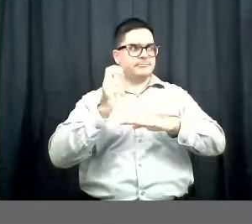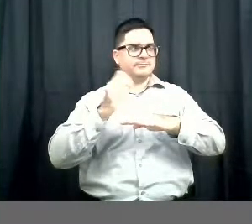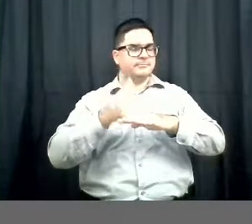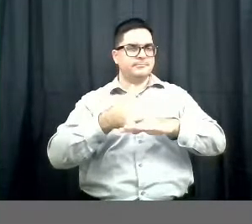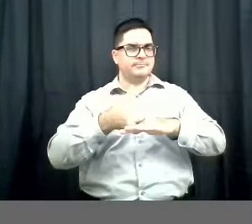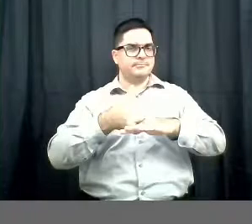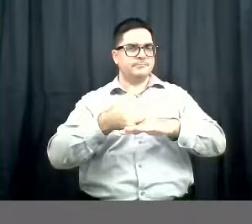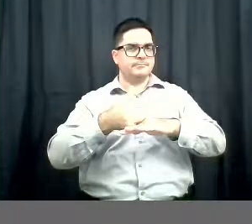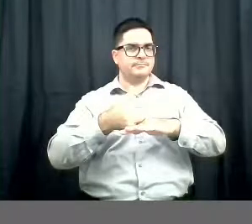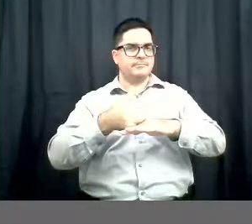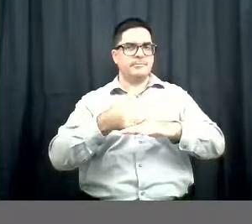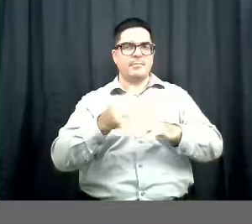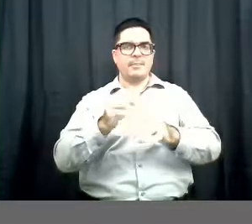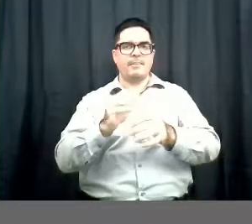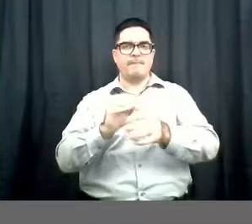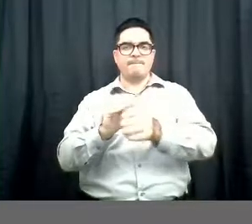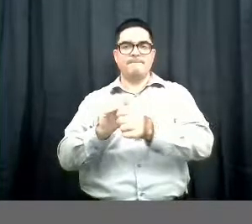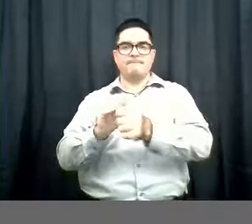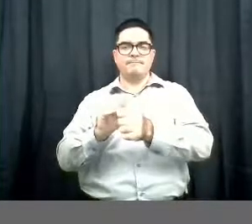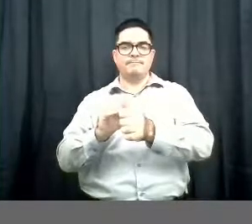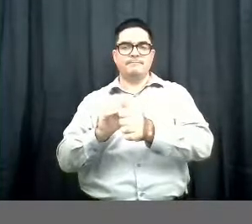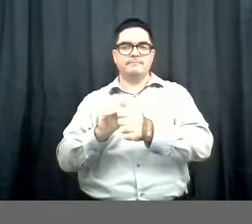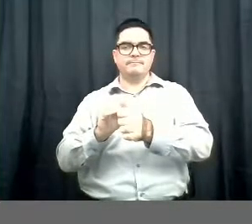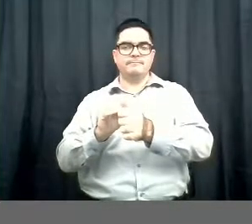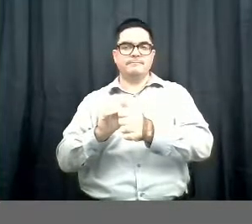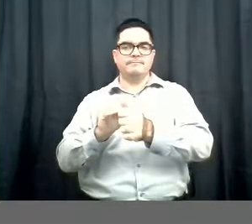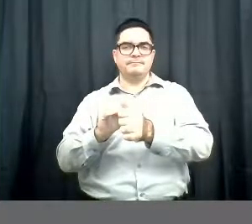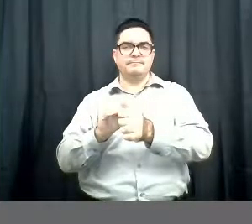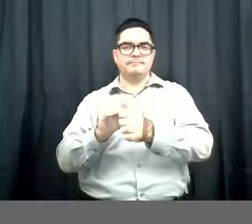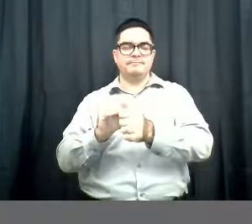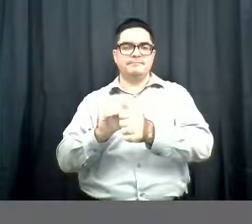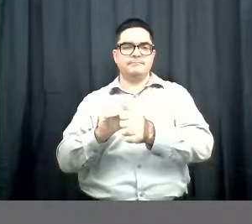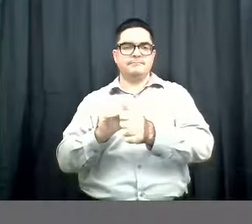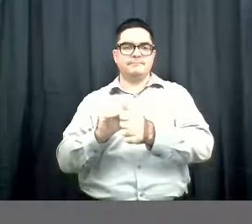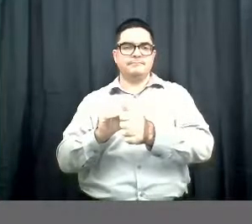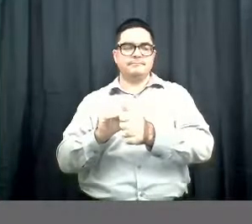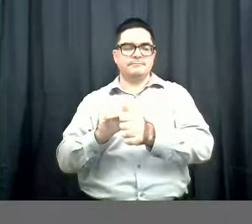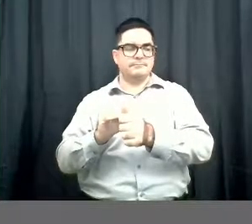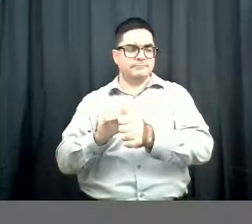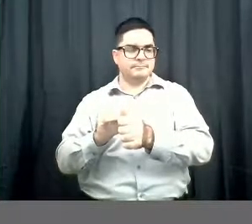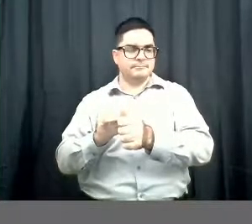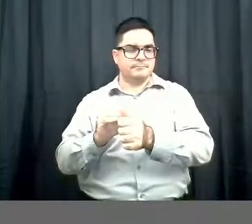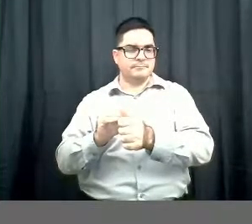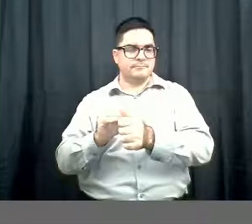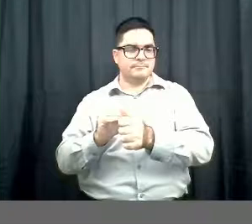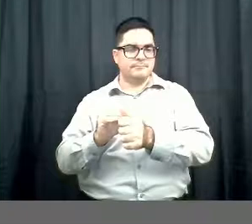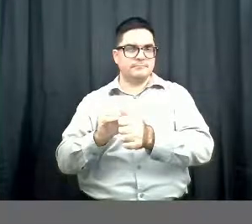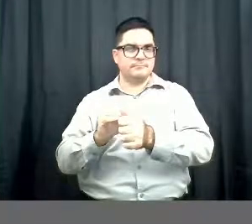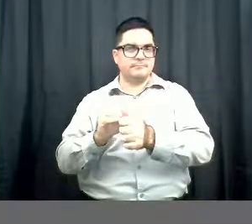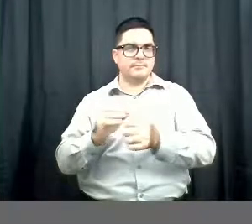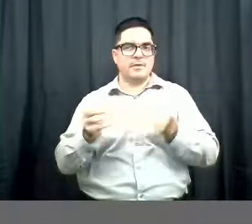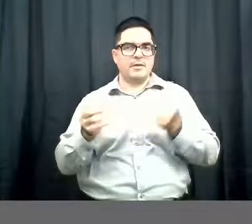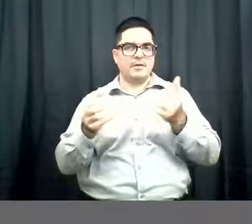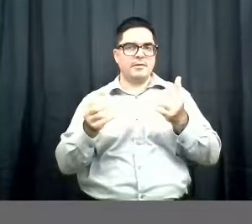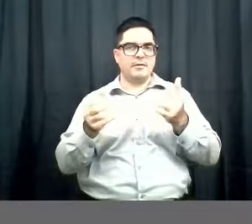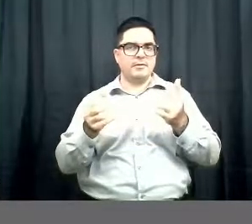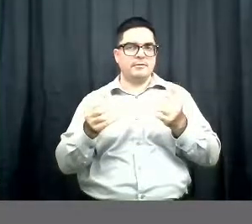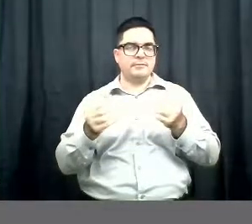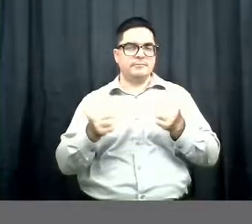the board has had to rethink the forecast, the debate that was just had. And that rethinking of the forecast gave rise